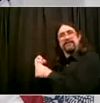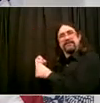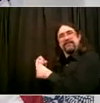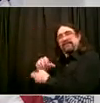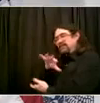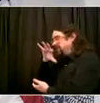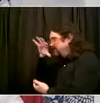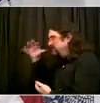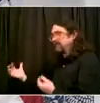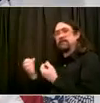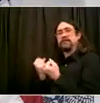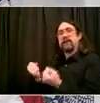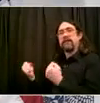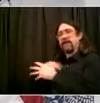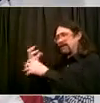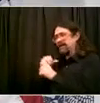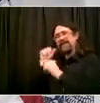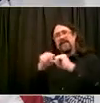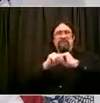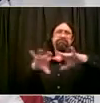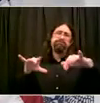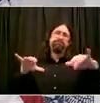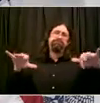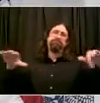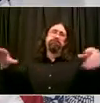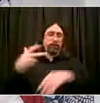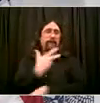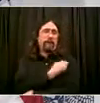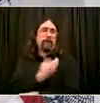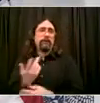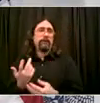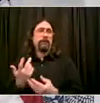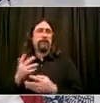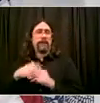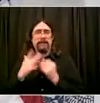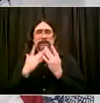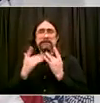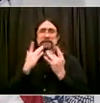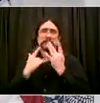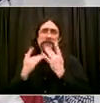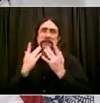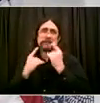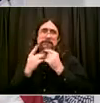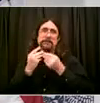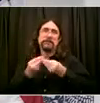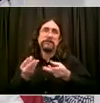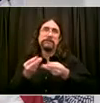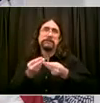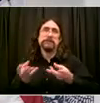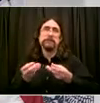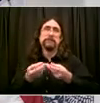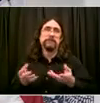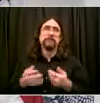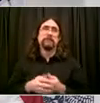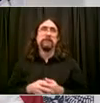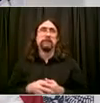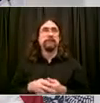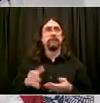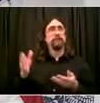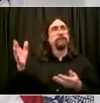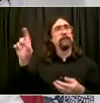point. Dr. Varma, please help us with what we're seeing with the development of these variants around the world. Then we'll go to